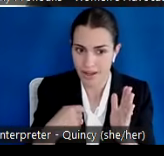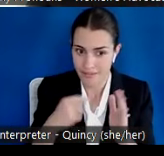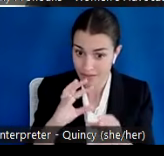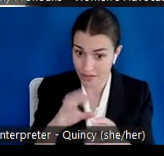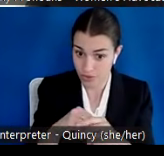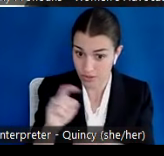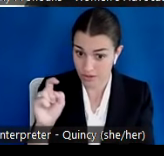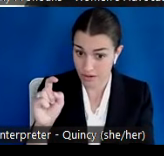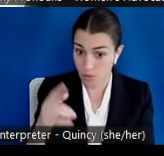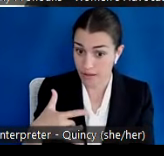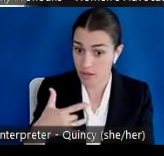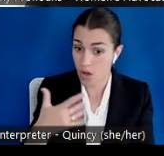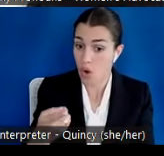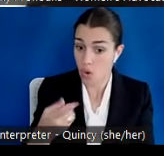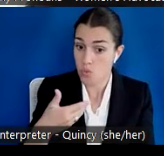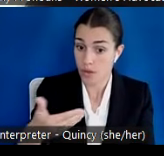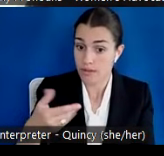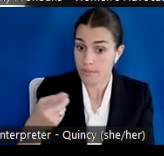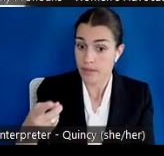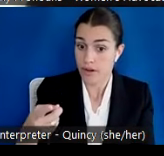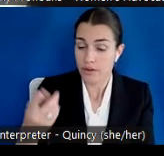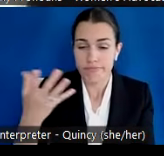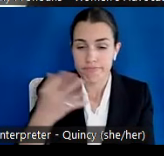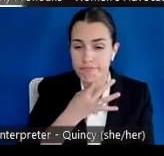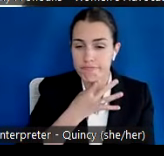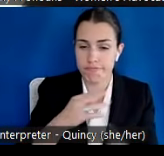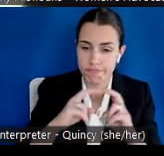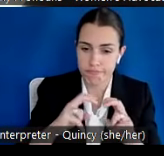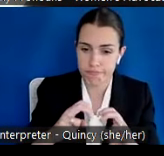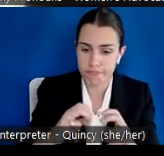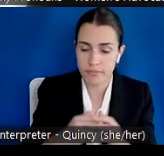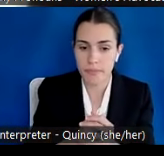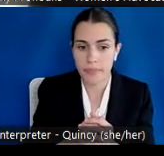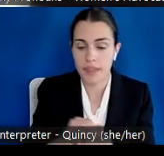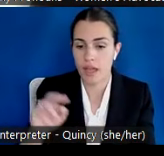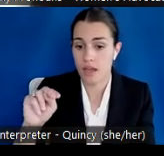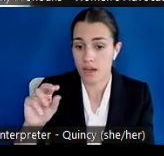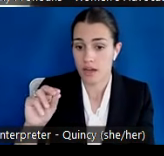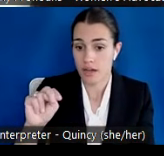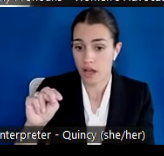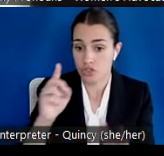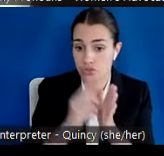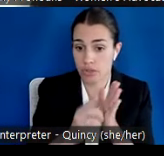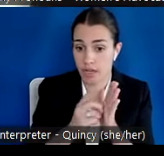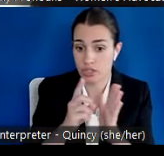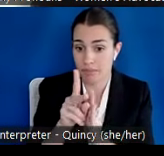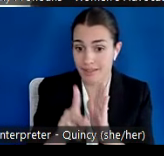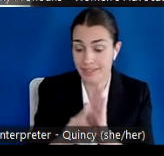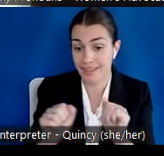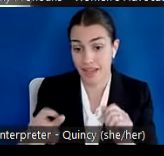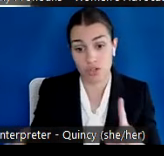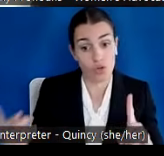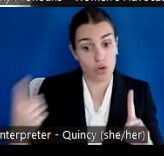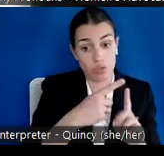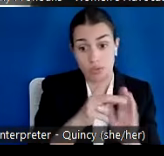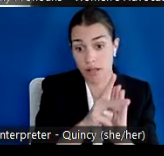feel like this is a welcoming place for me to go to. Also having non-discrimination policy. So like it can go all the way to policy work as well too, if